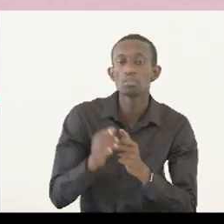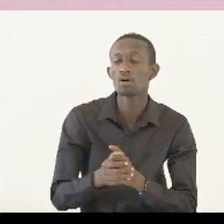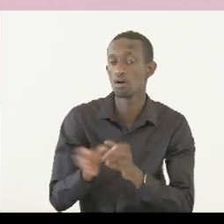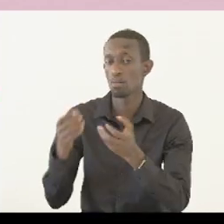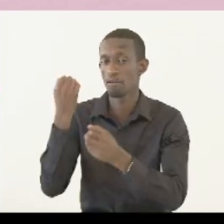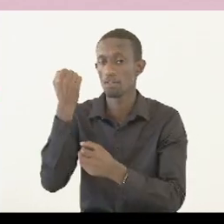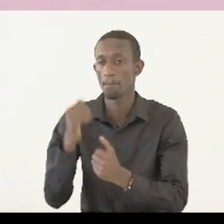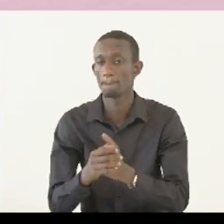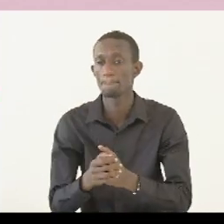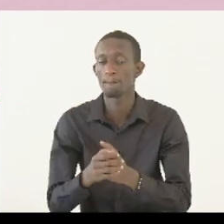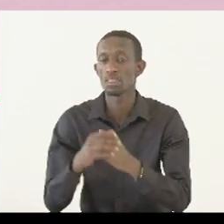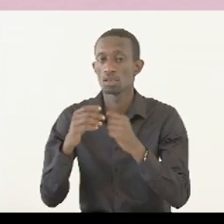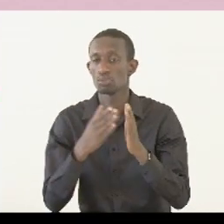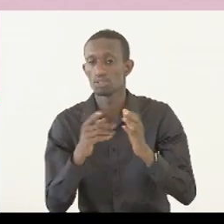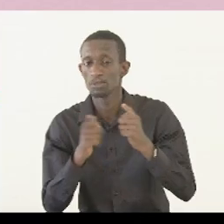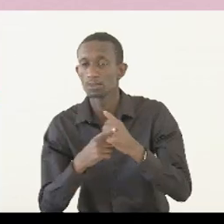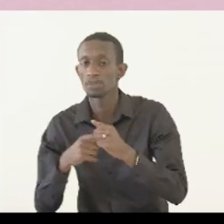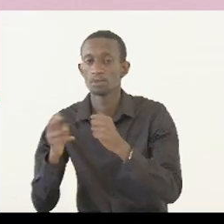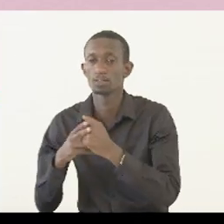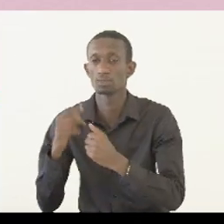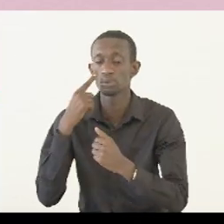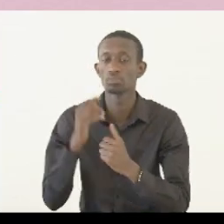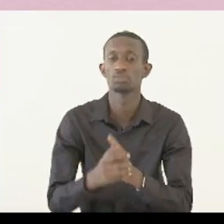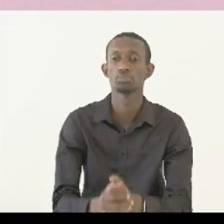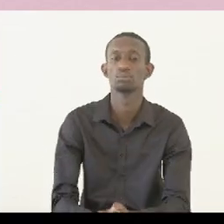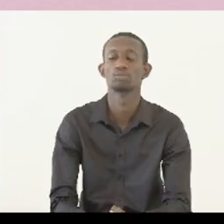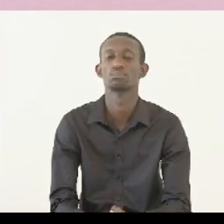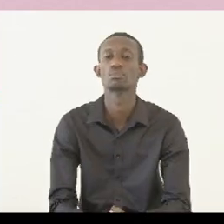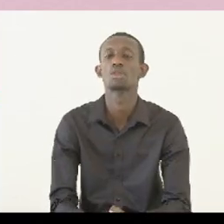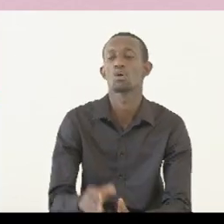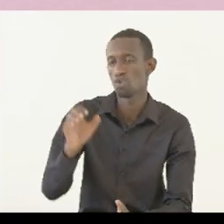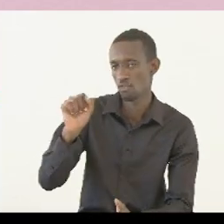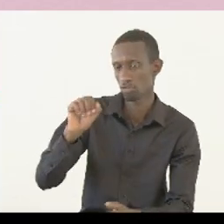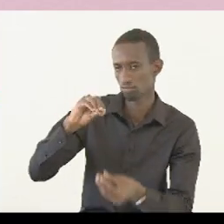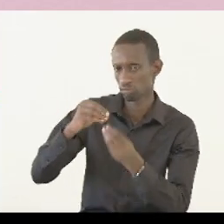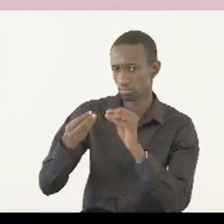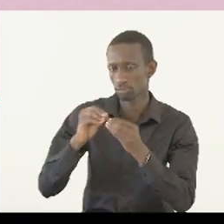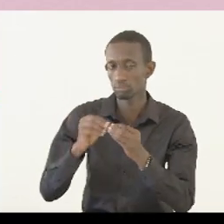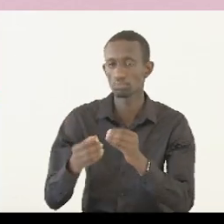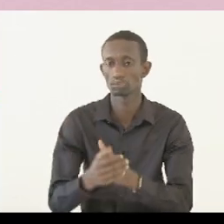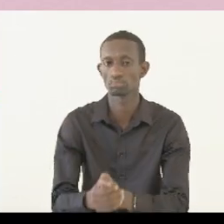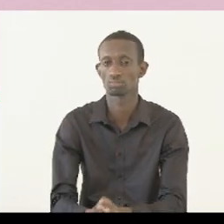group 5, 6, 7, then you take the number of,